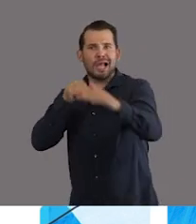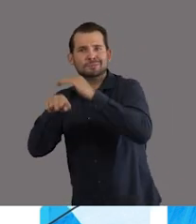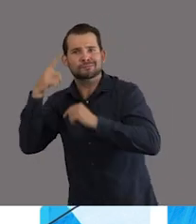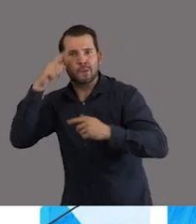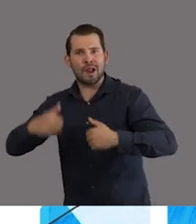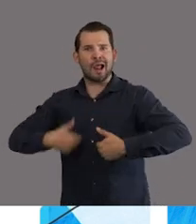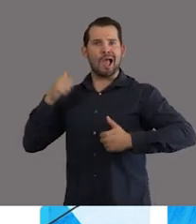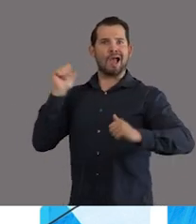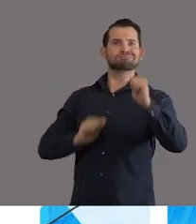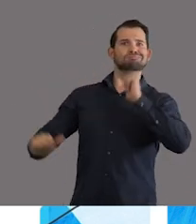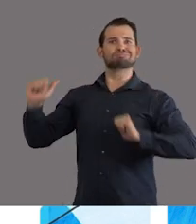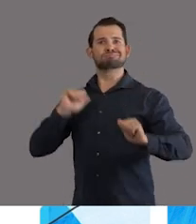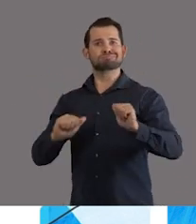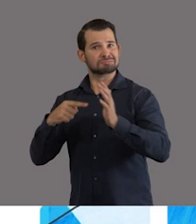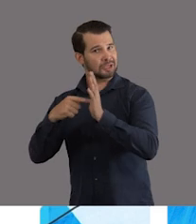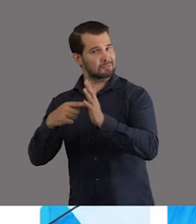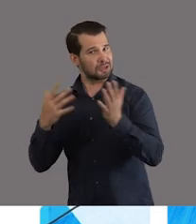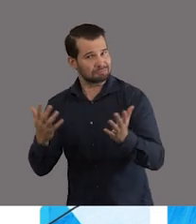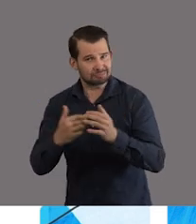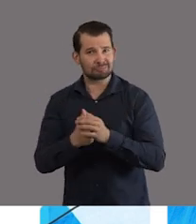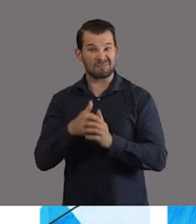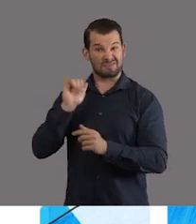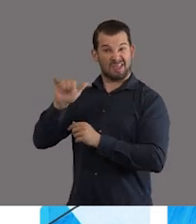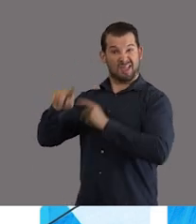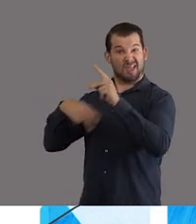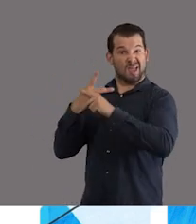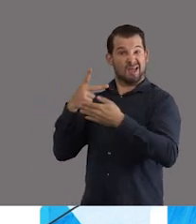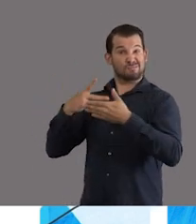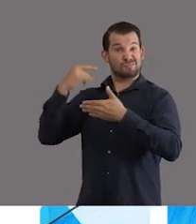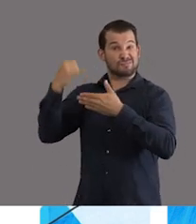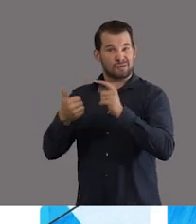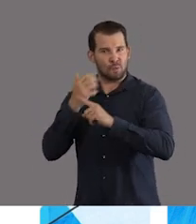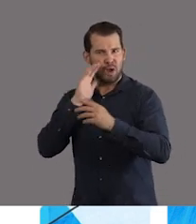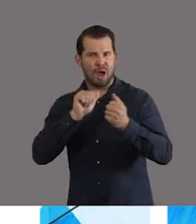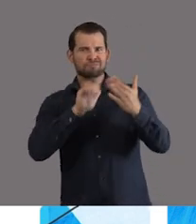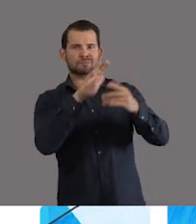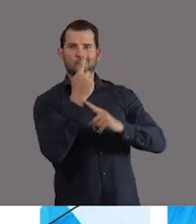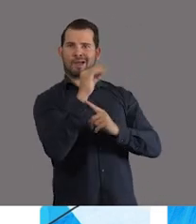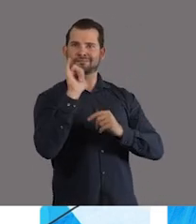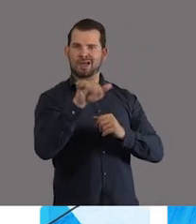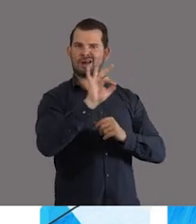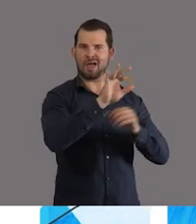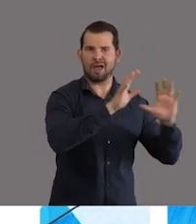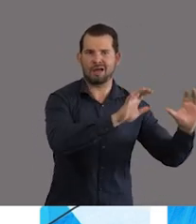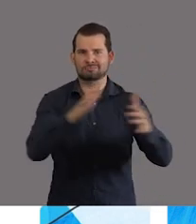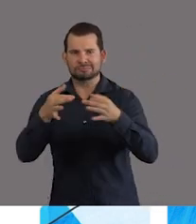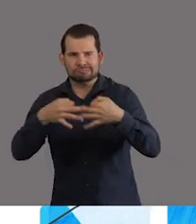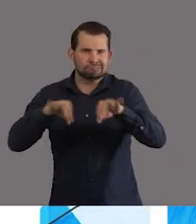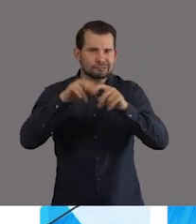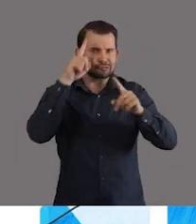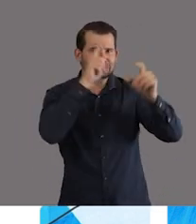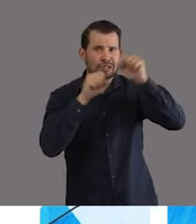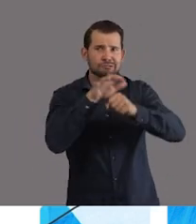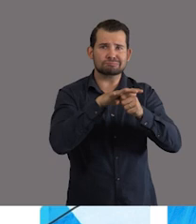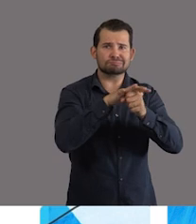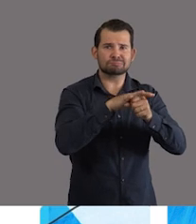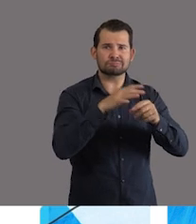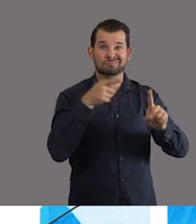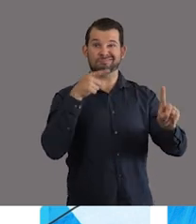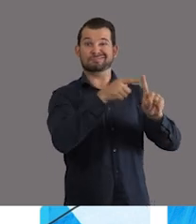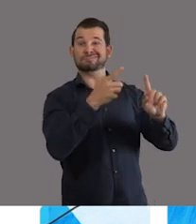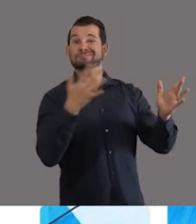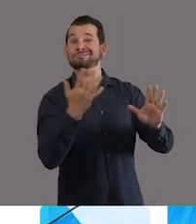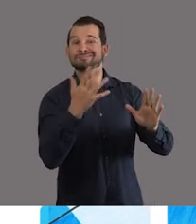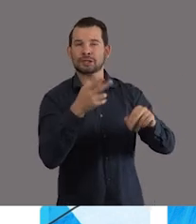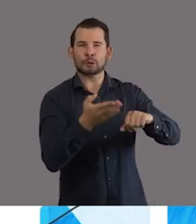of arts and culture for people who are deaf or have disabilities. In this example, the piloting phase meets